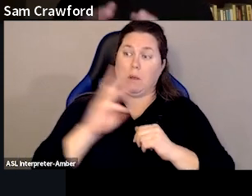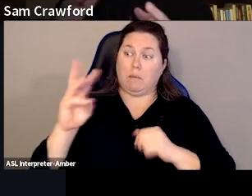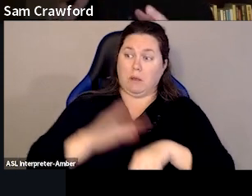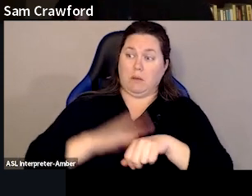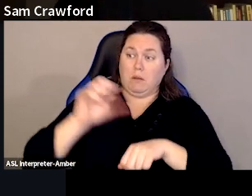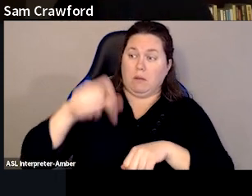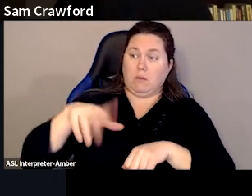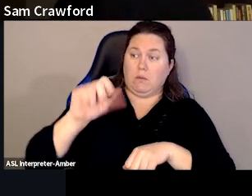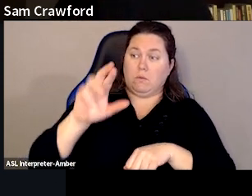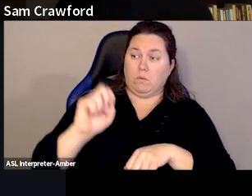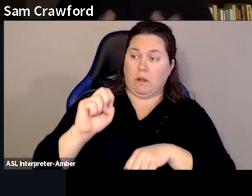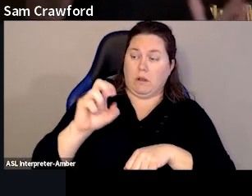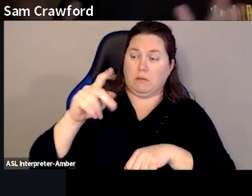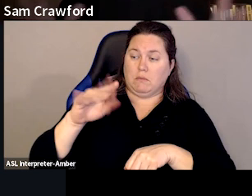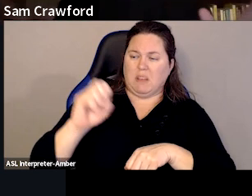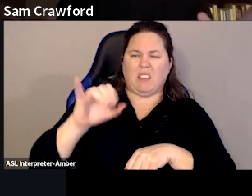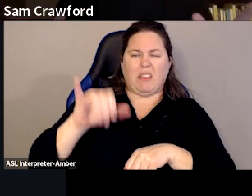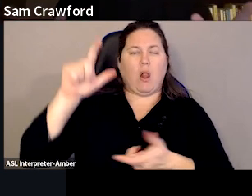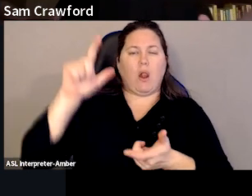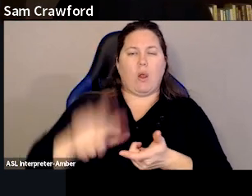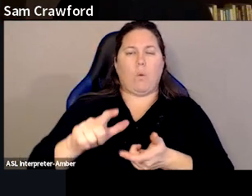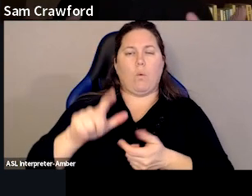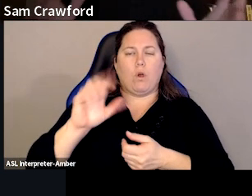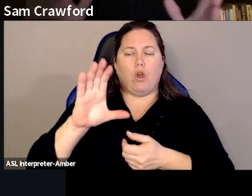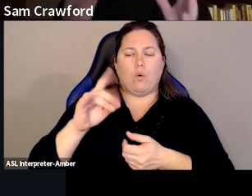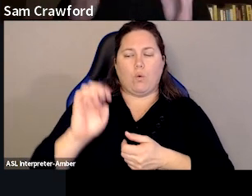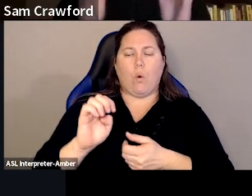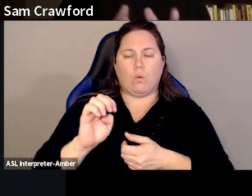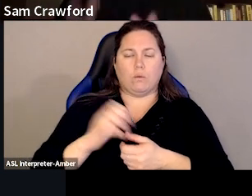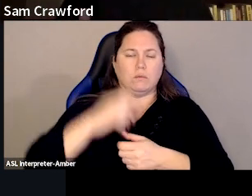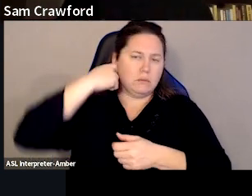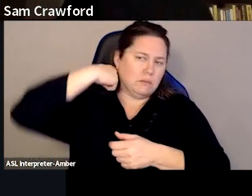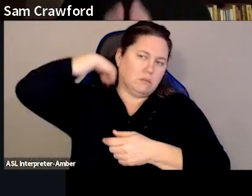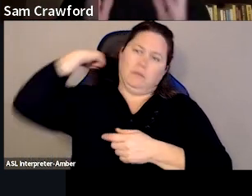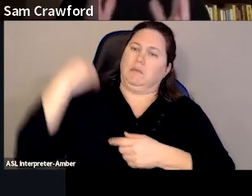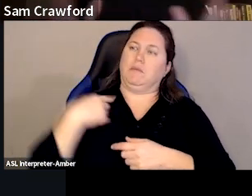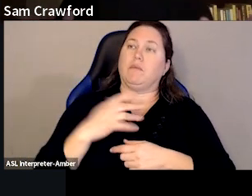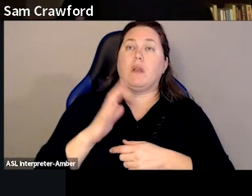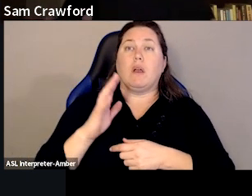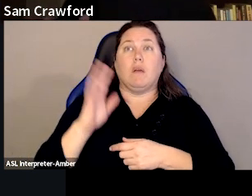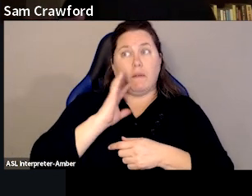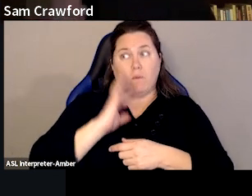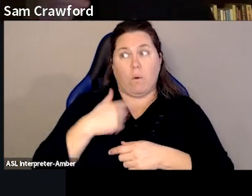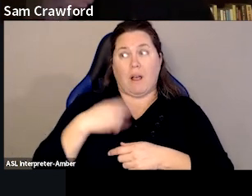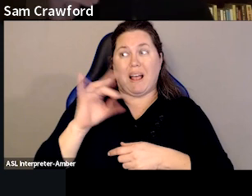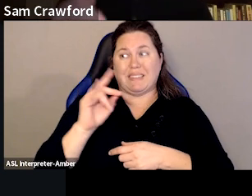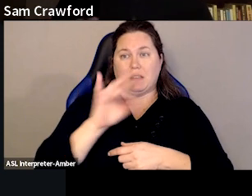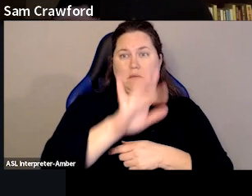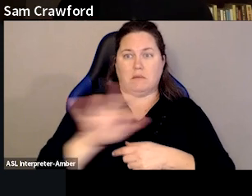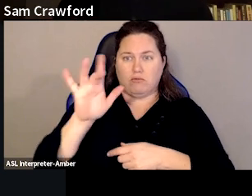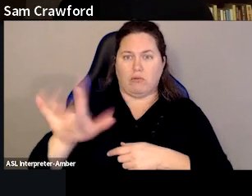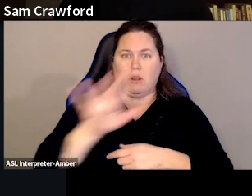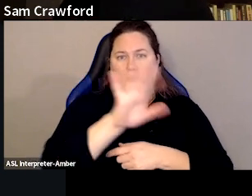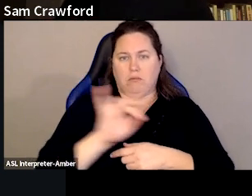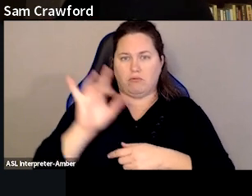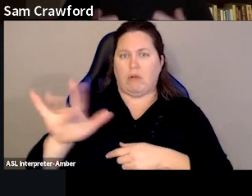platform. And when I started out, I stuck to that vehemently. It was just drag and drop builder. I'd use that exclusively. But I